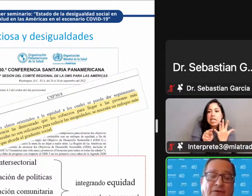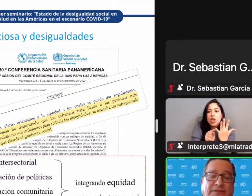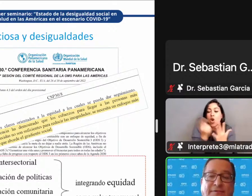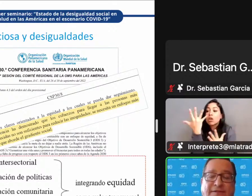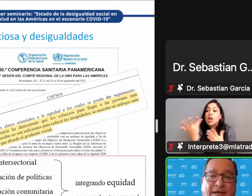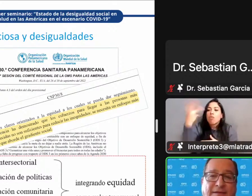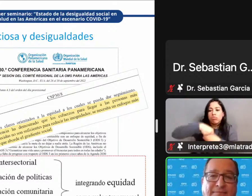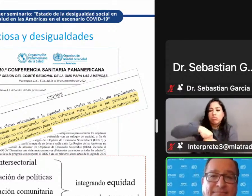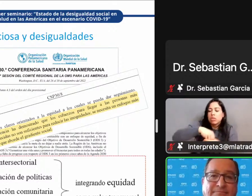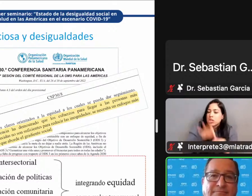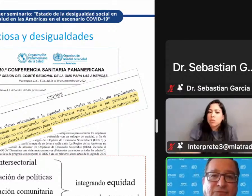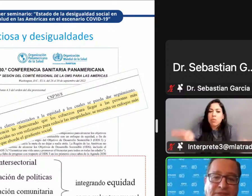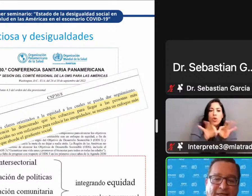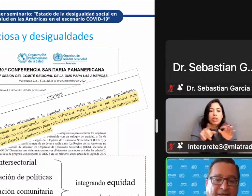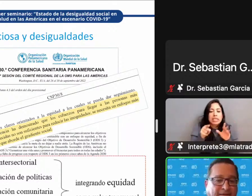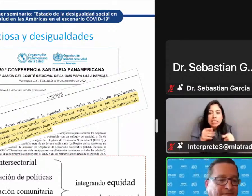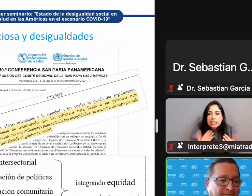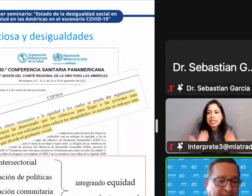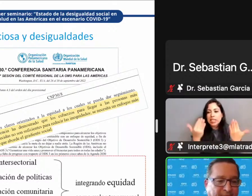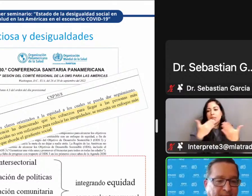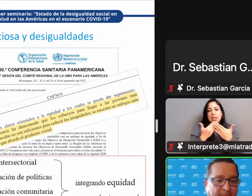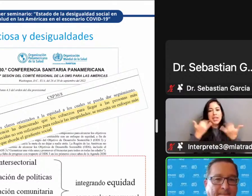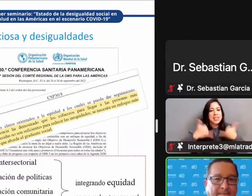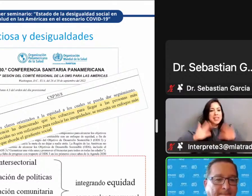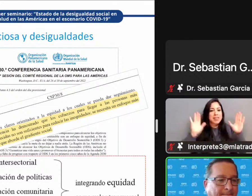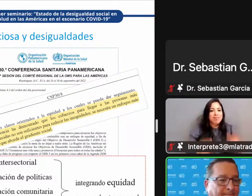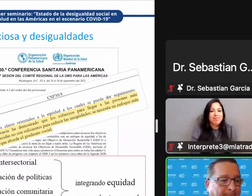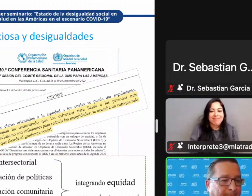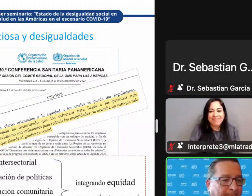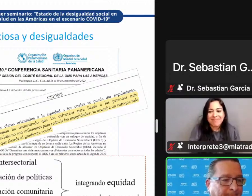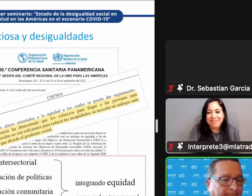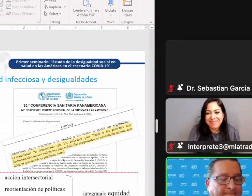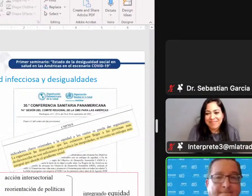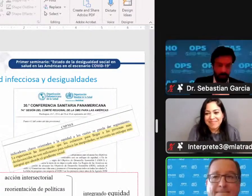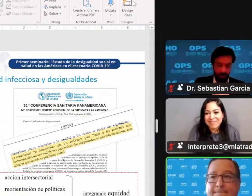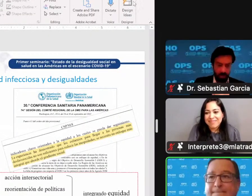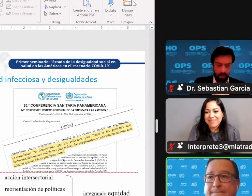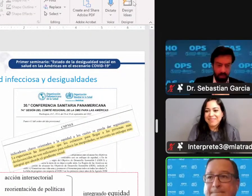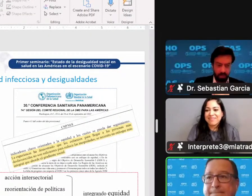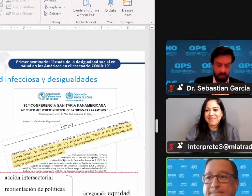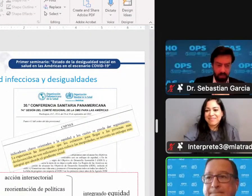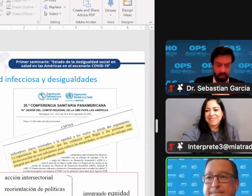integrating equality as a transversal factor. Thank you very much.